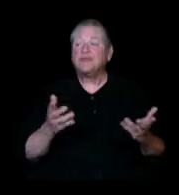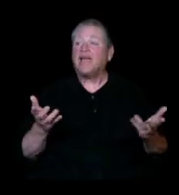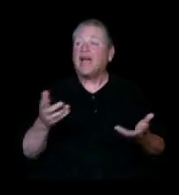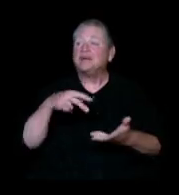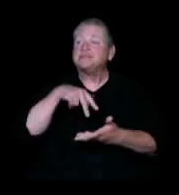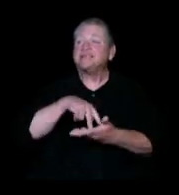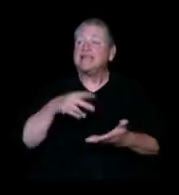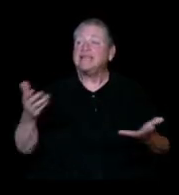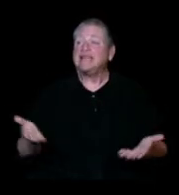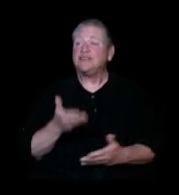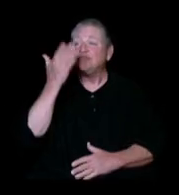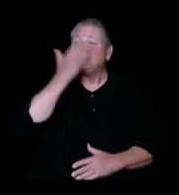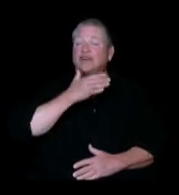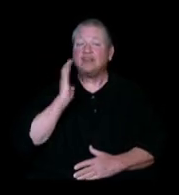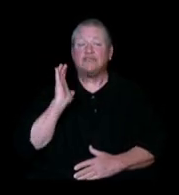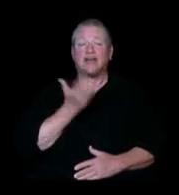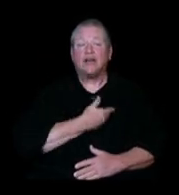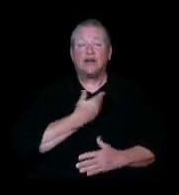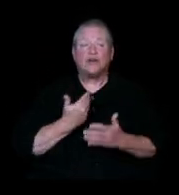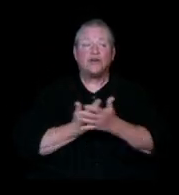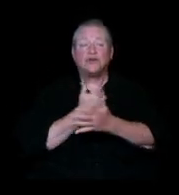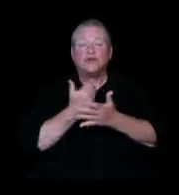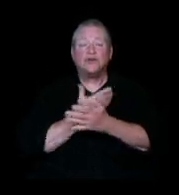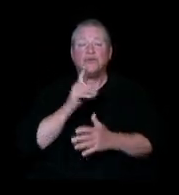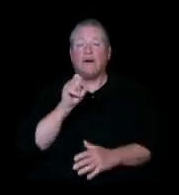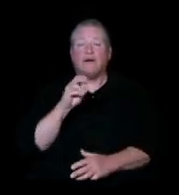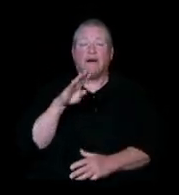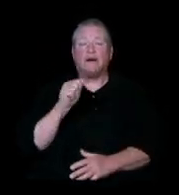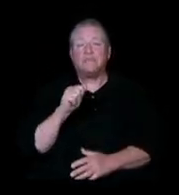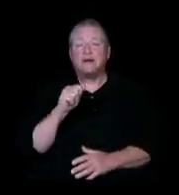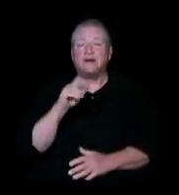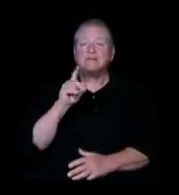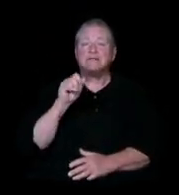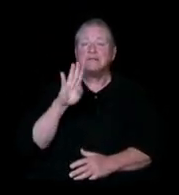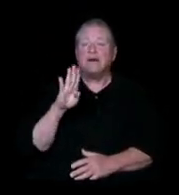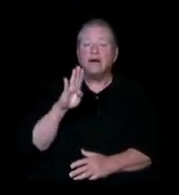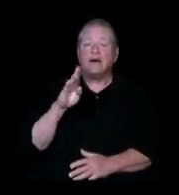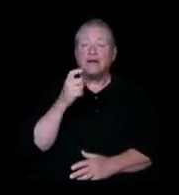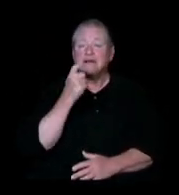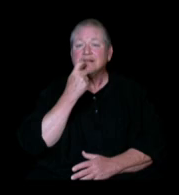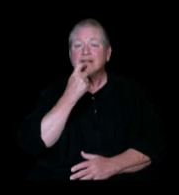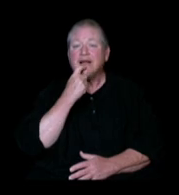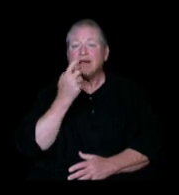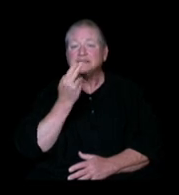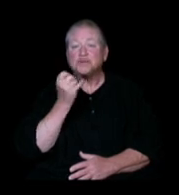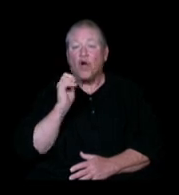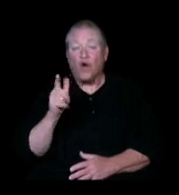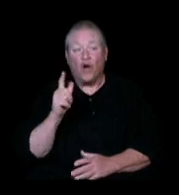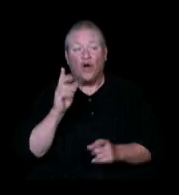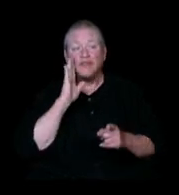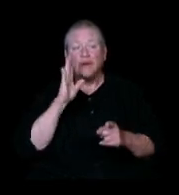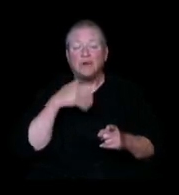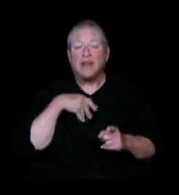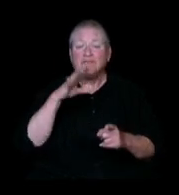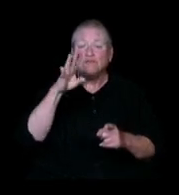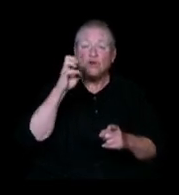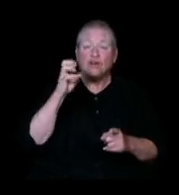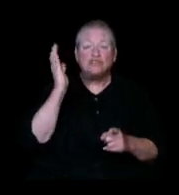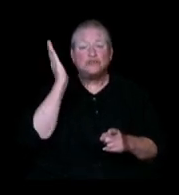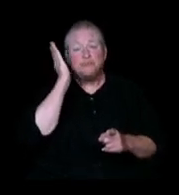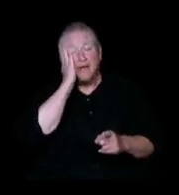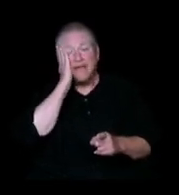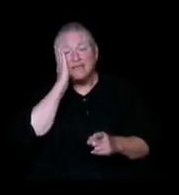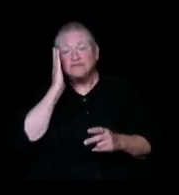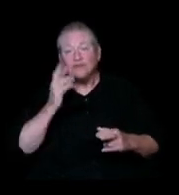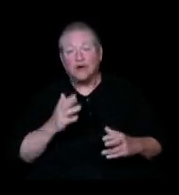I'm standing here in front of our new Alma Clark Glass Hall, which when open will have 400 beds for our on-campus housing. It will have